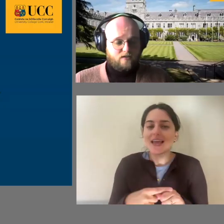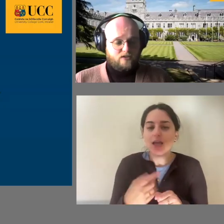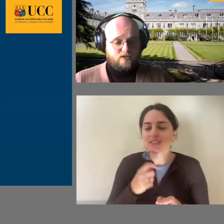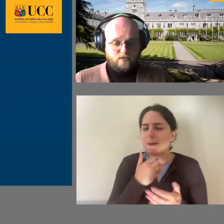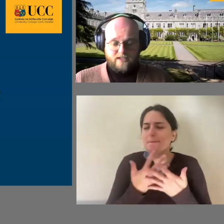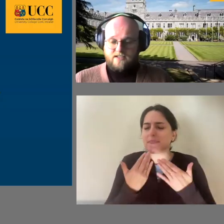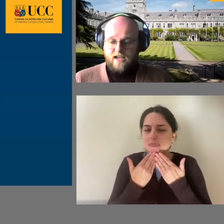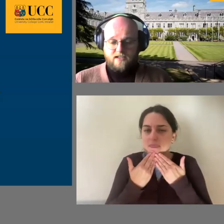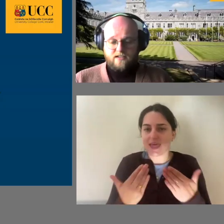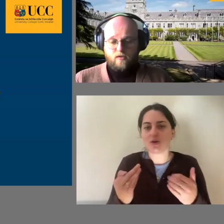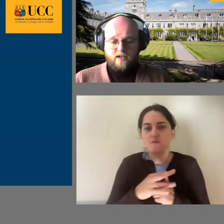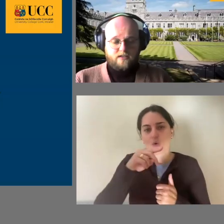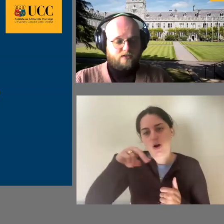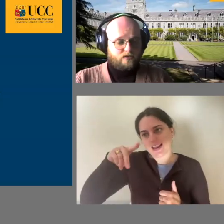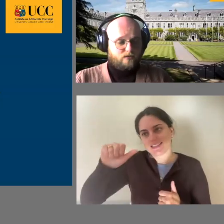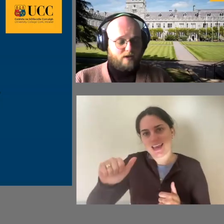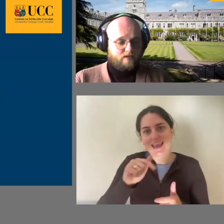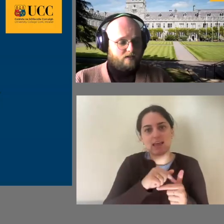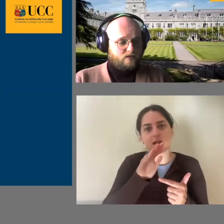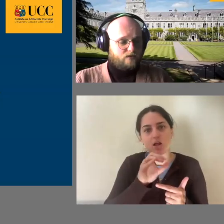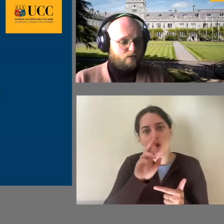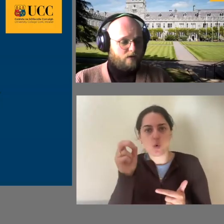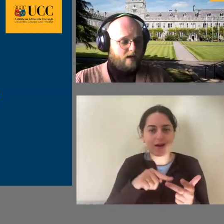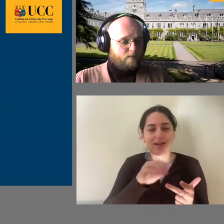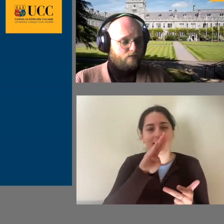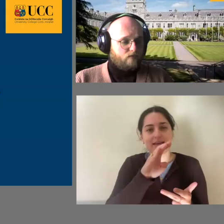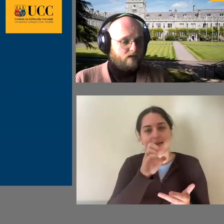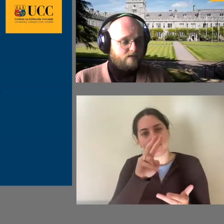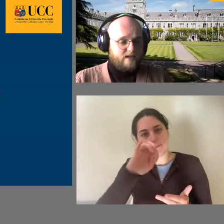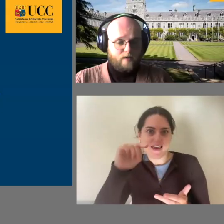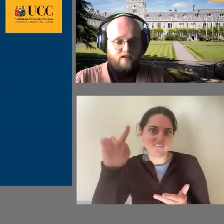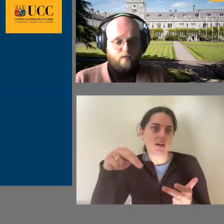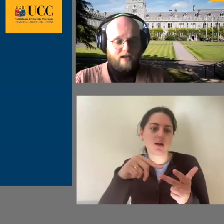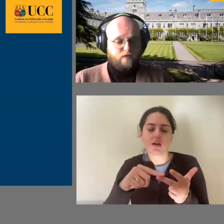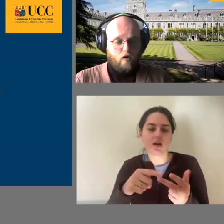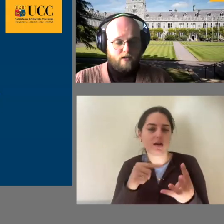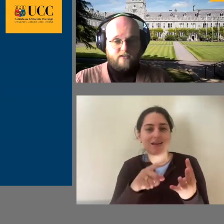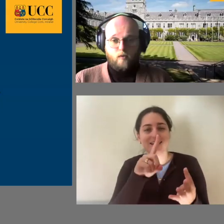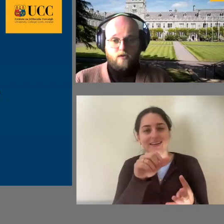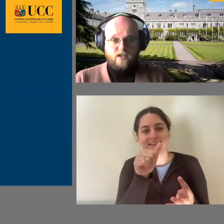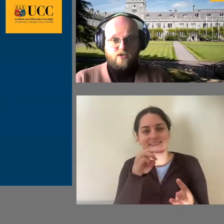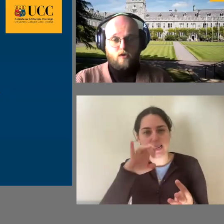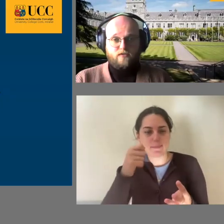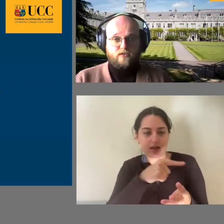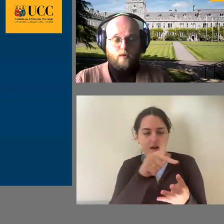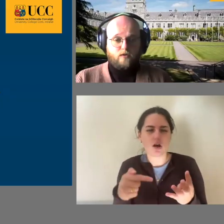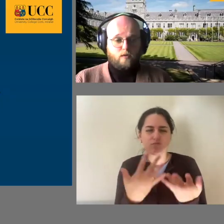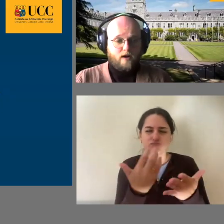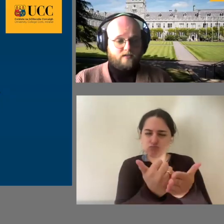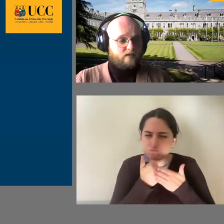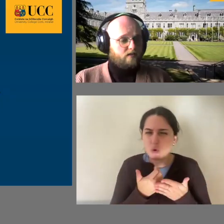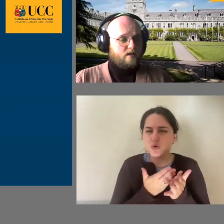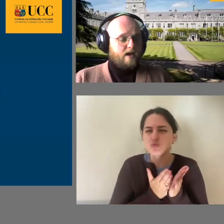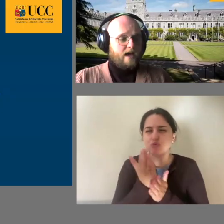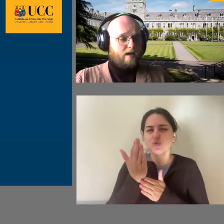massive thank you to the NDA, to Lorcan, to Bevan, to Damien as well for all the support they showed all of us throughout